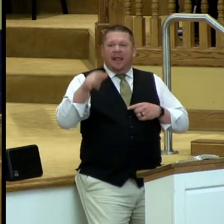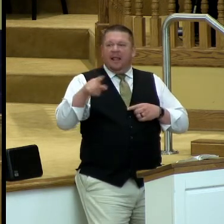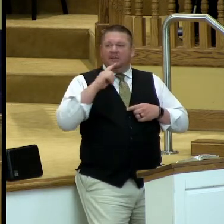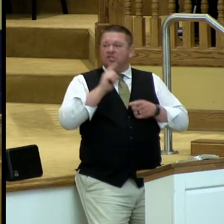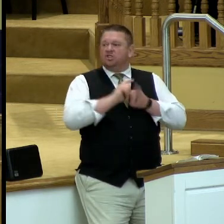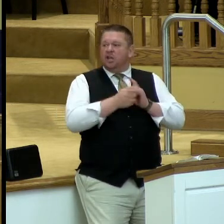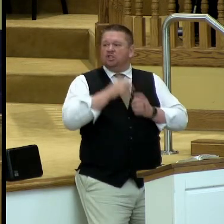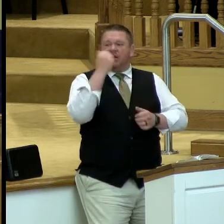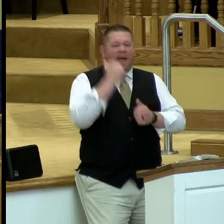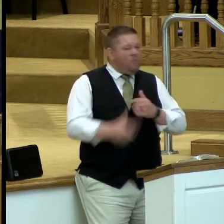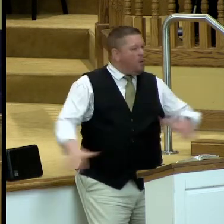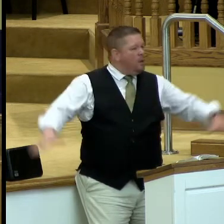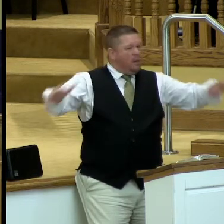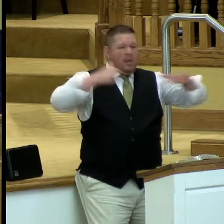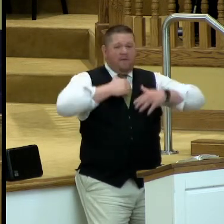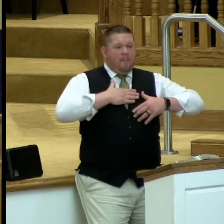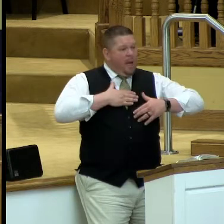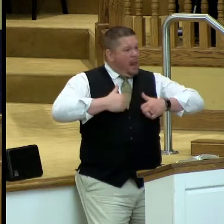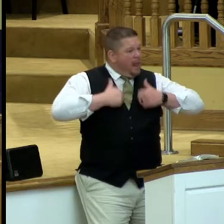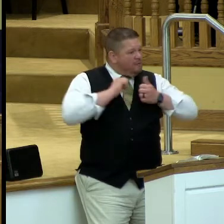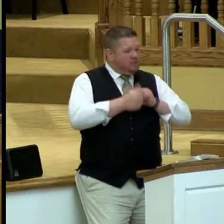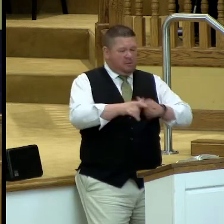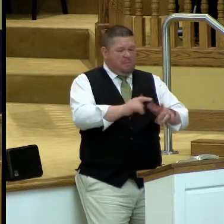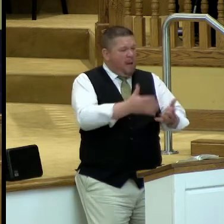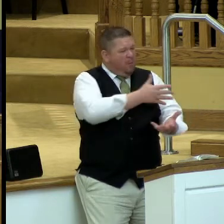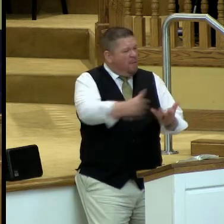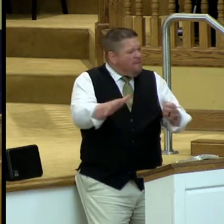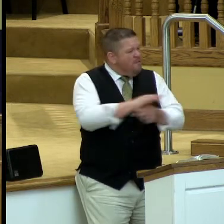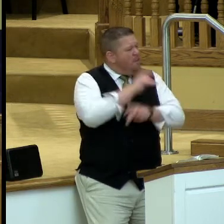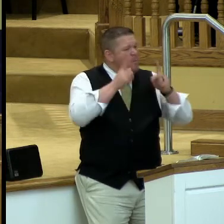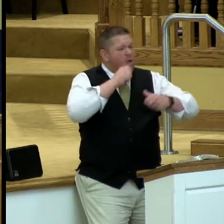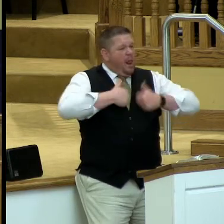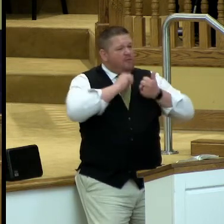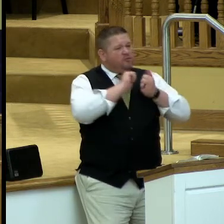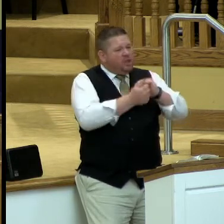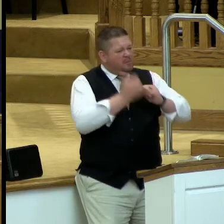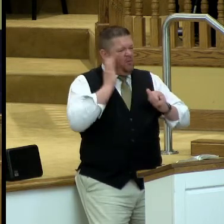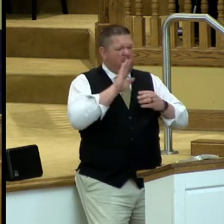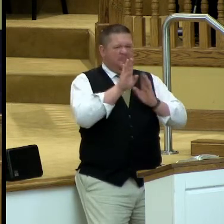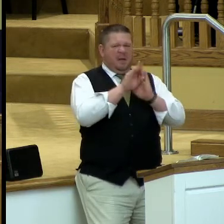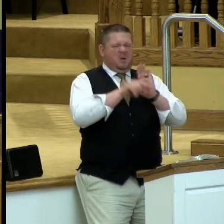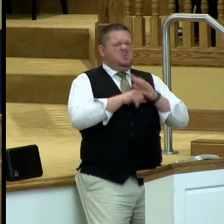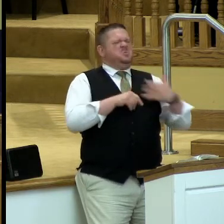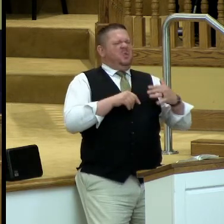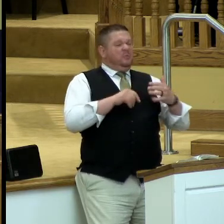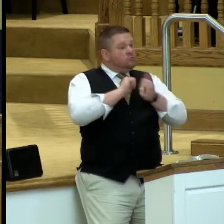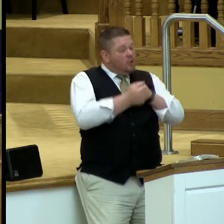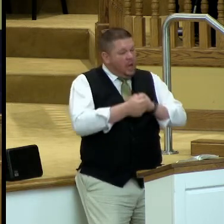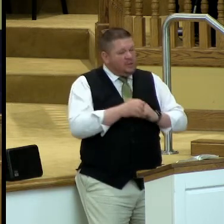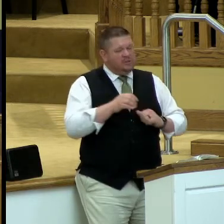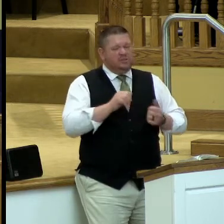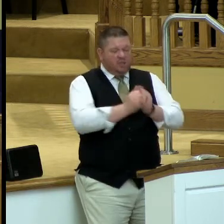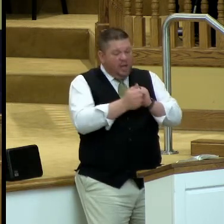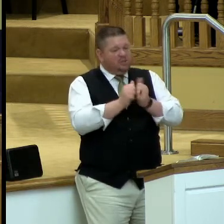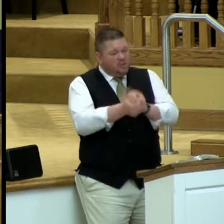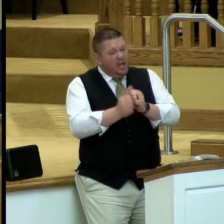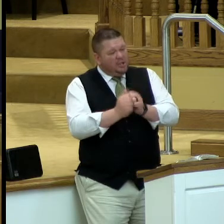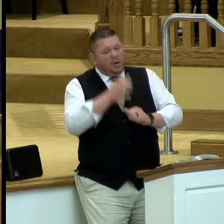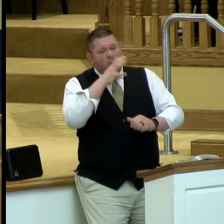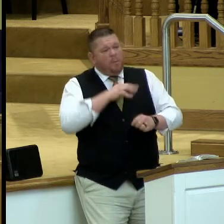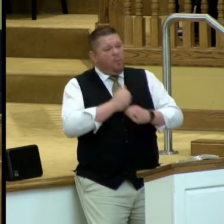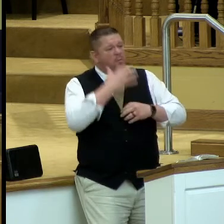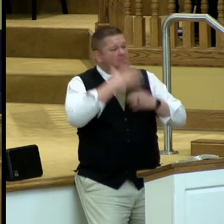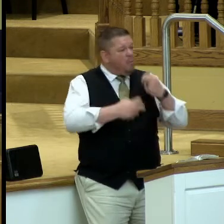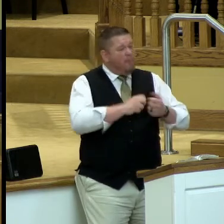have been changes in everyone's life throughout the Bible. We see it in the maniac of Gadara, a.k.a. Manny, the woman